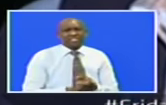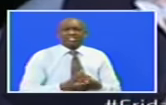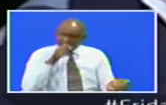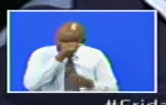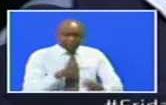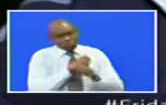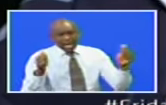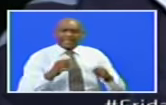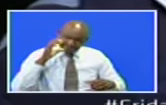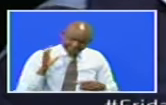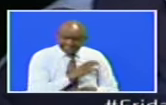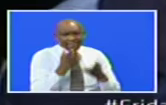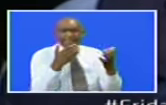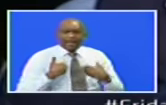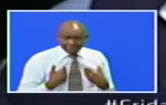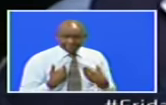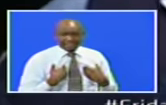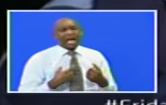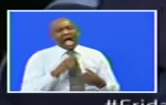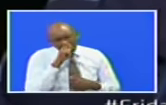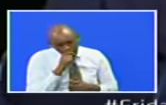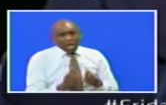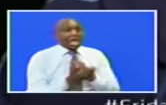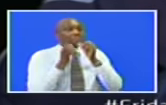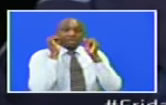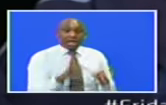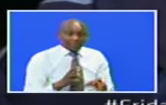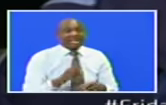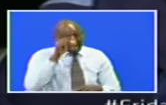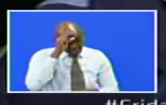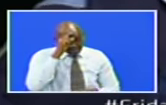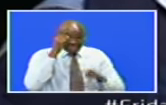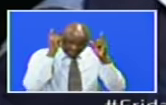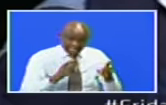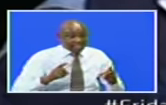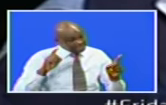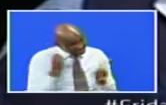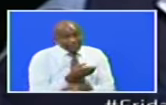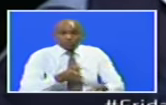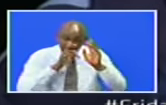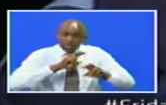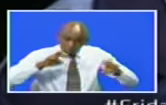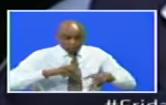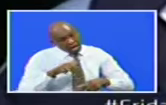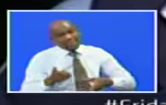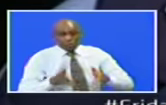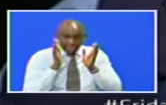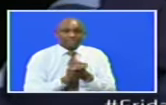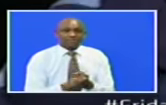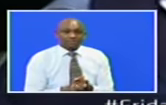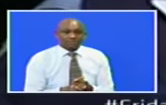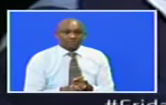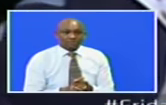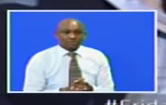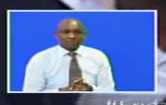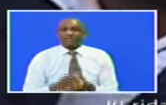been drinking. Alco-Blow has not helped anything. Let the government deserve another way of reducing accidents after drinking. Yes.